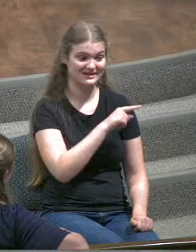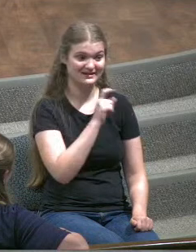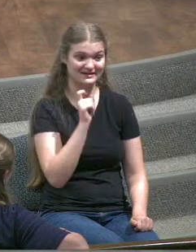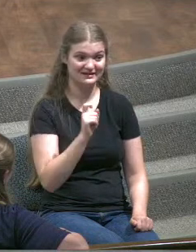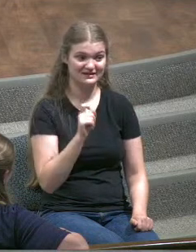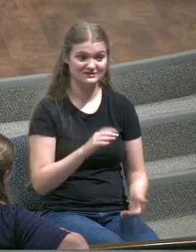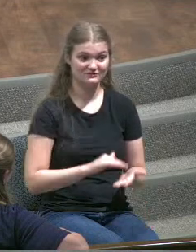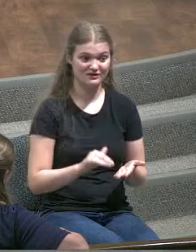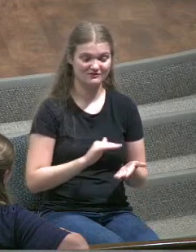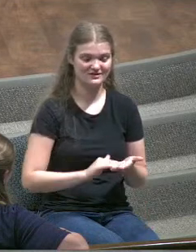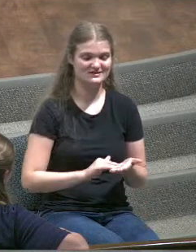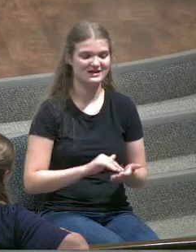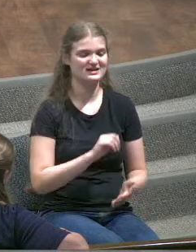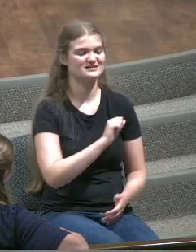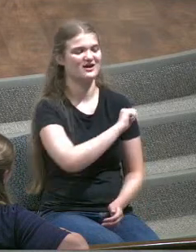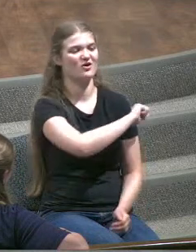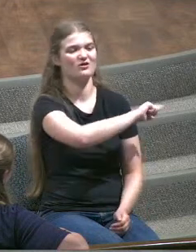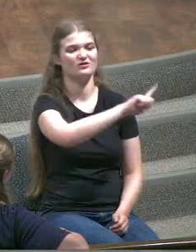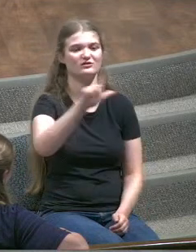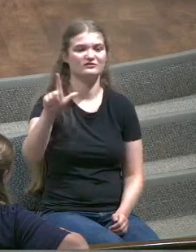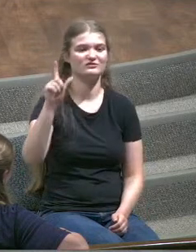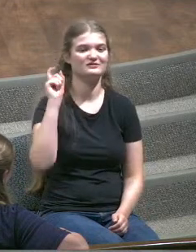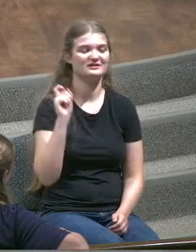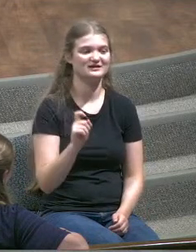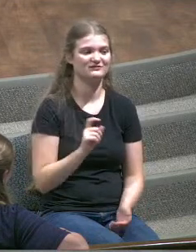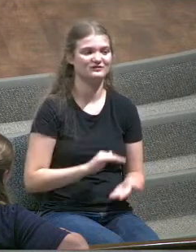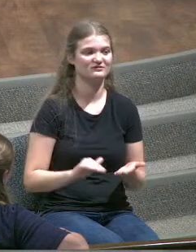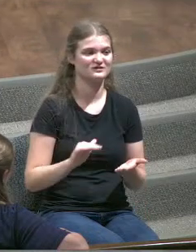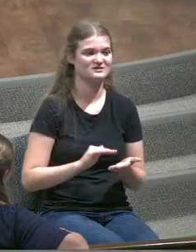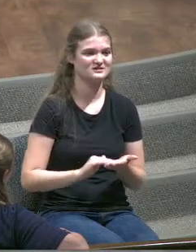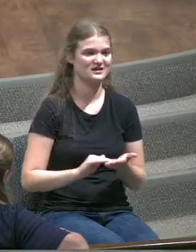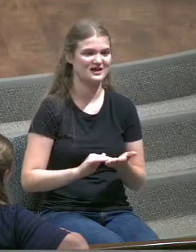it. You all need it. You all need to be forgiven of your sins.